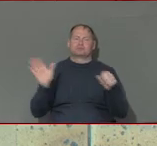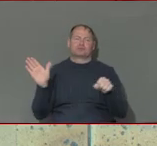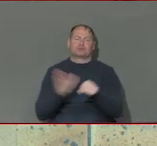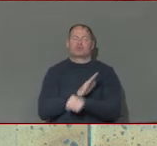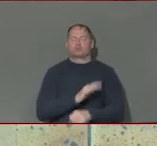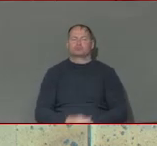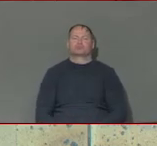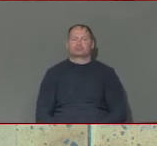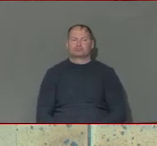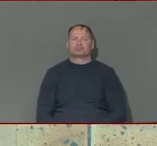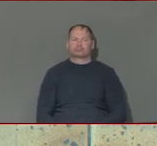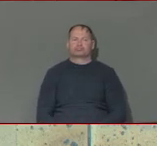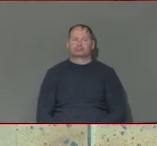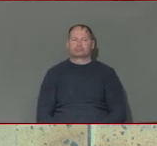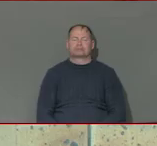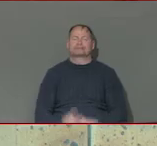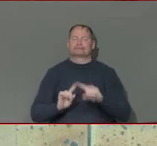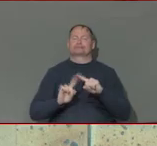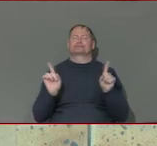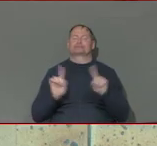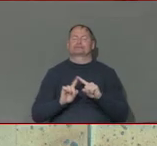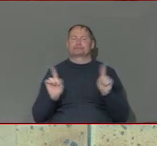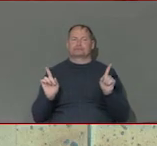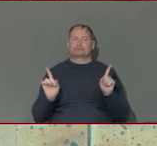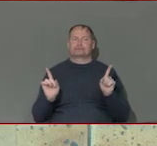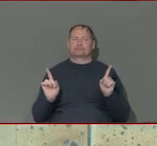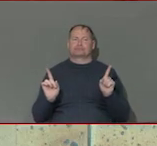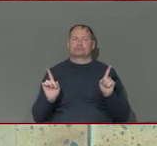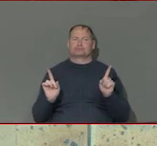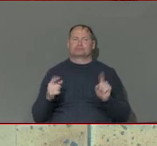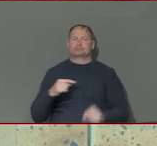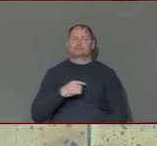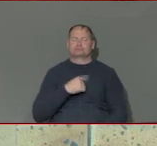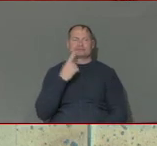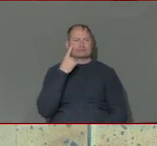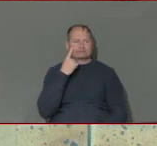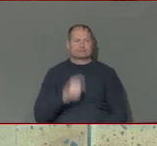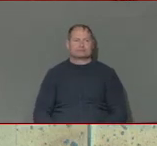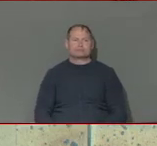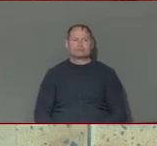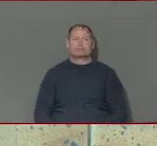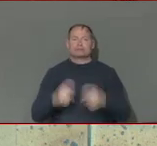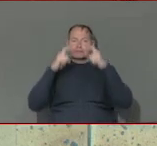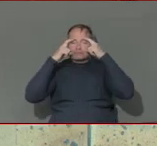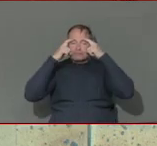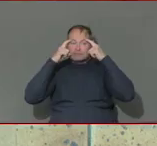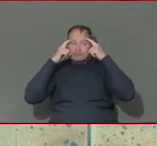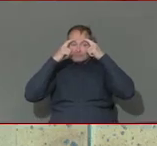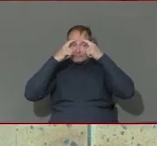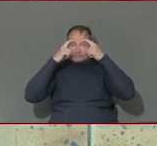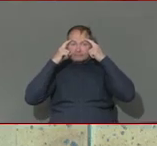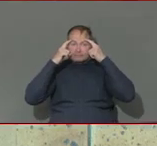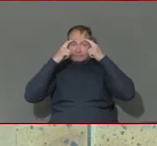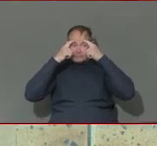Then, the other difference that we look at is the brow ridges. The brow